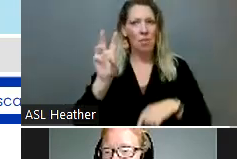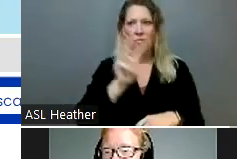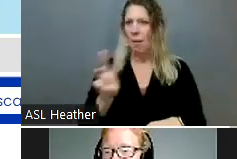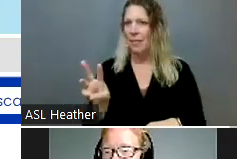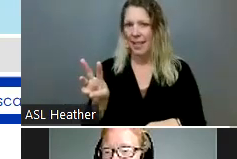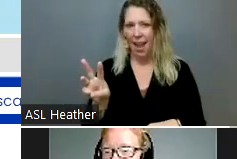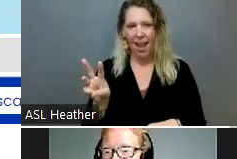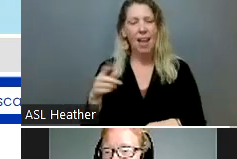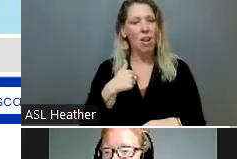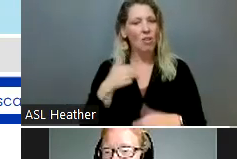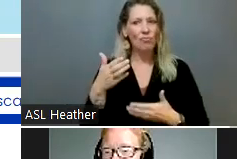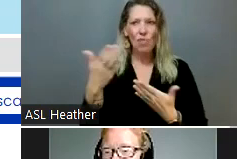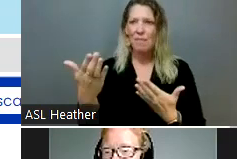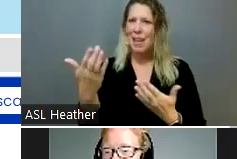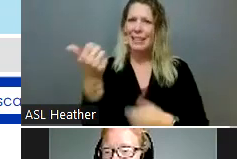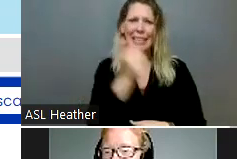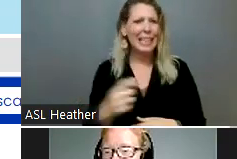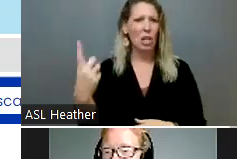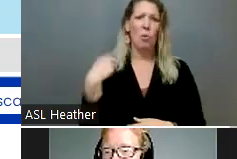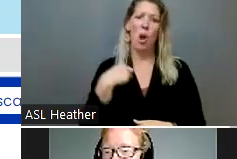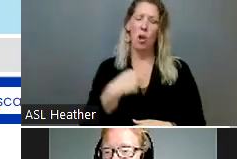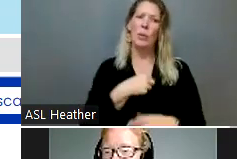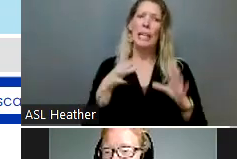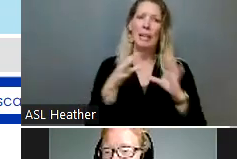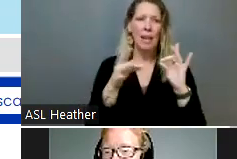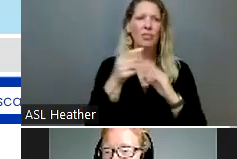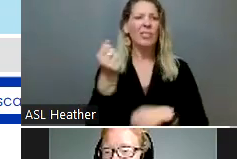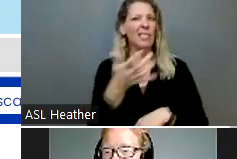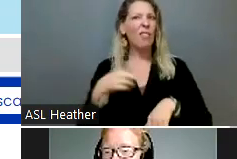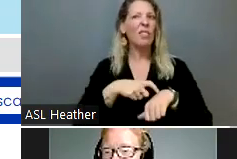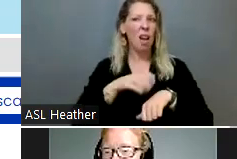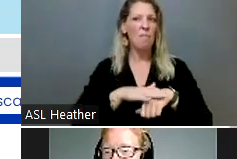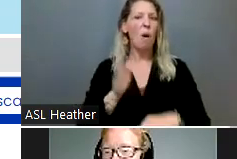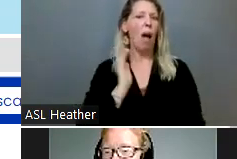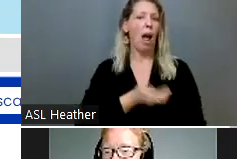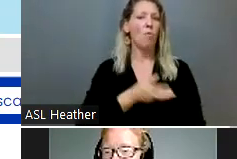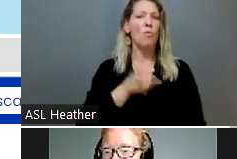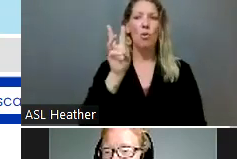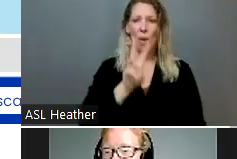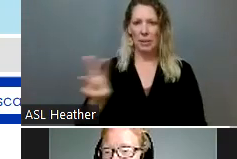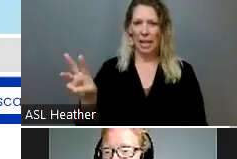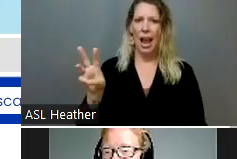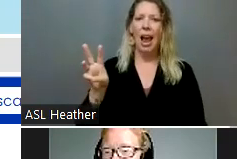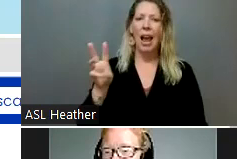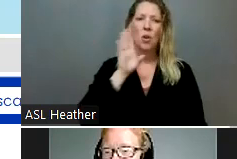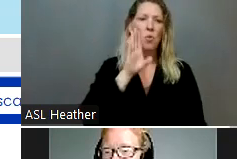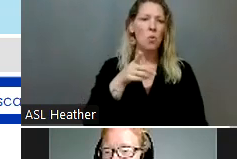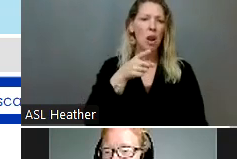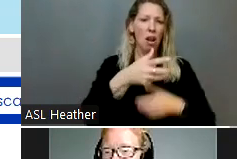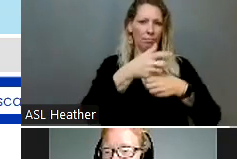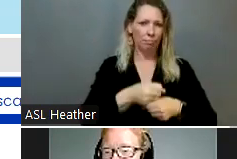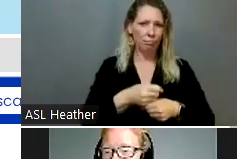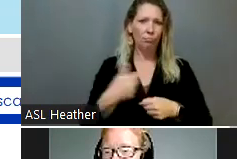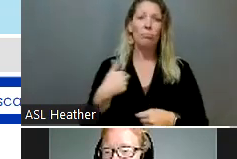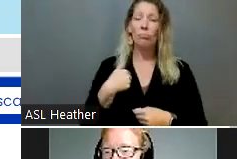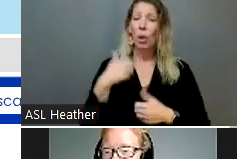highly recommend for anyone. We link this several times on our website. And I'll give you a brief overview. What I would